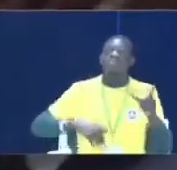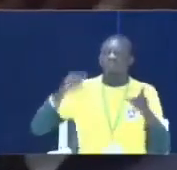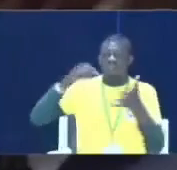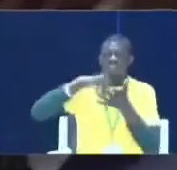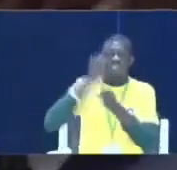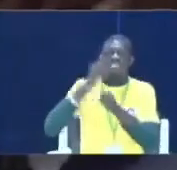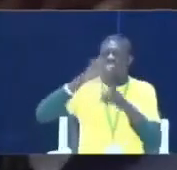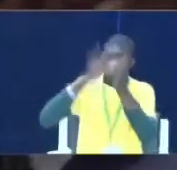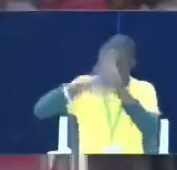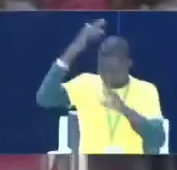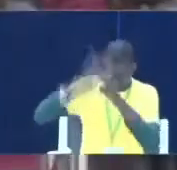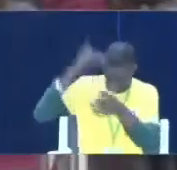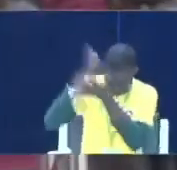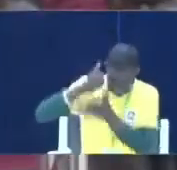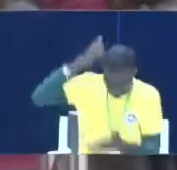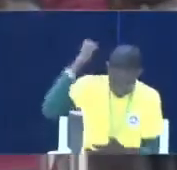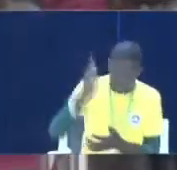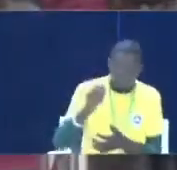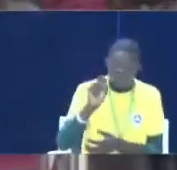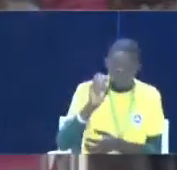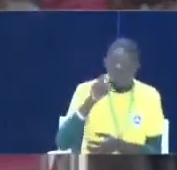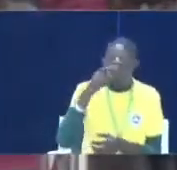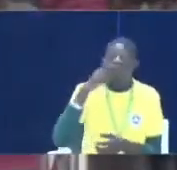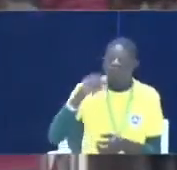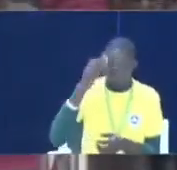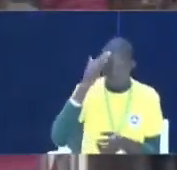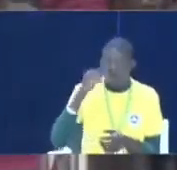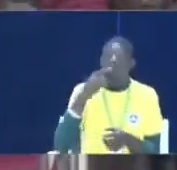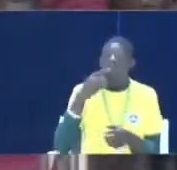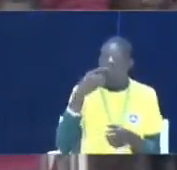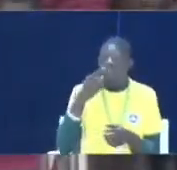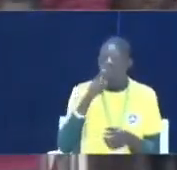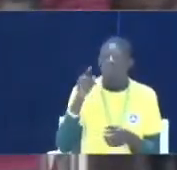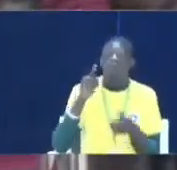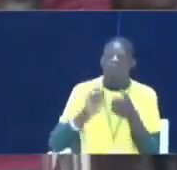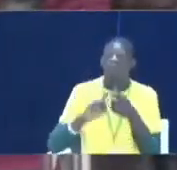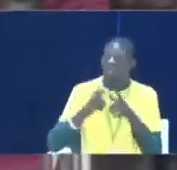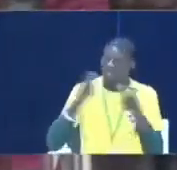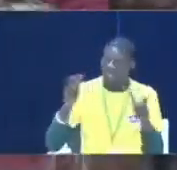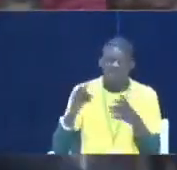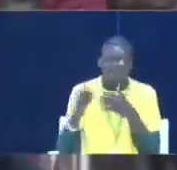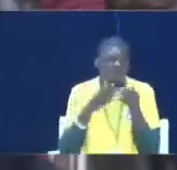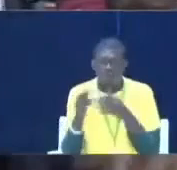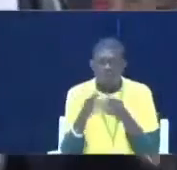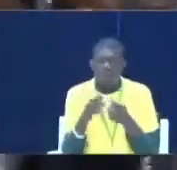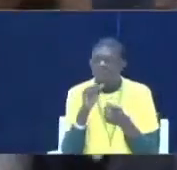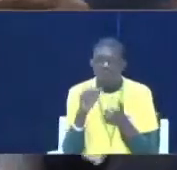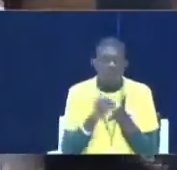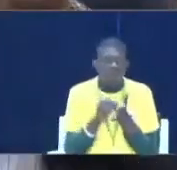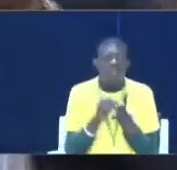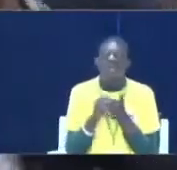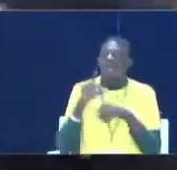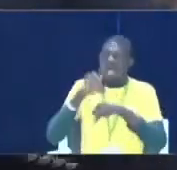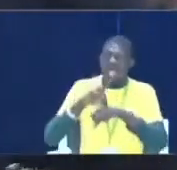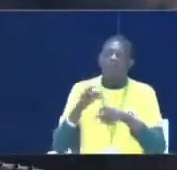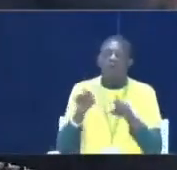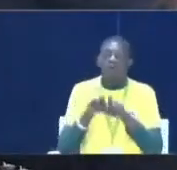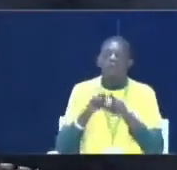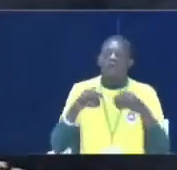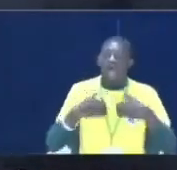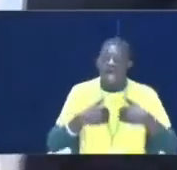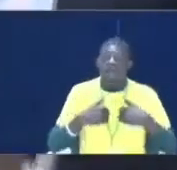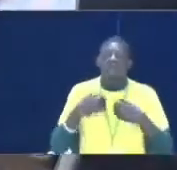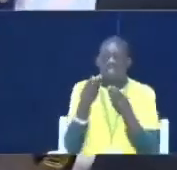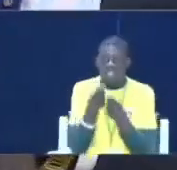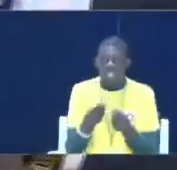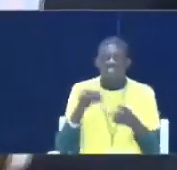Jesus. So you must know who is telling you to enlarge. He doesn't just own lands on earth. He also has lands in